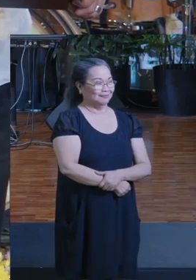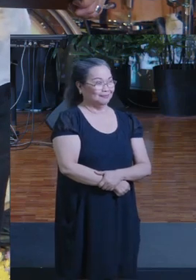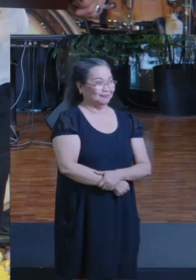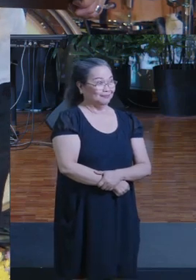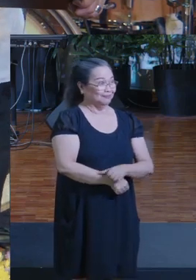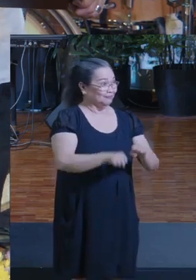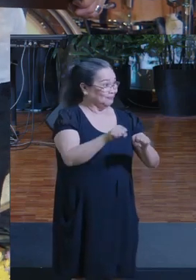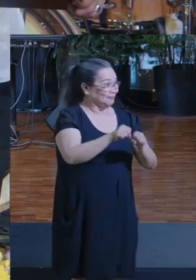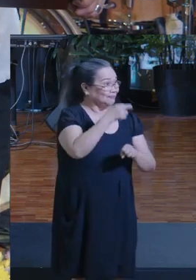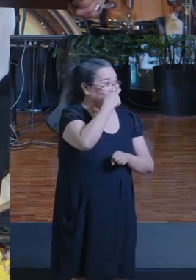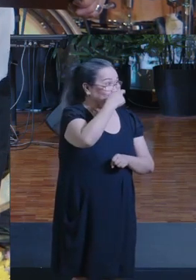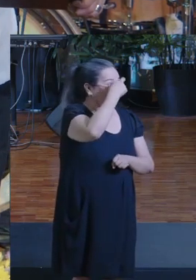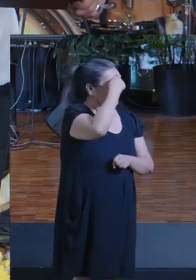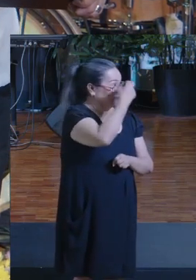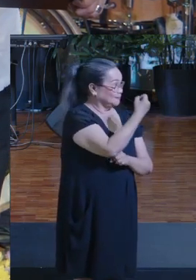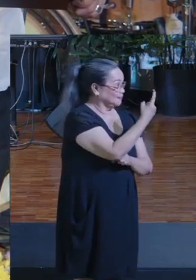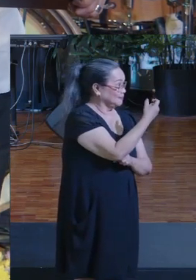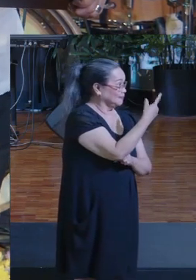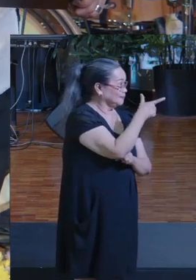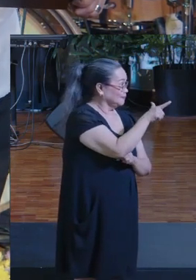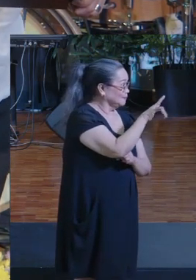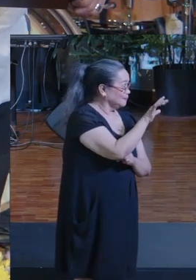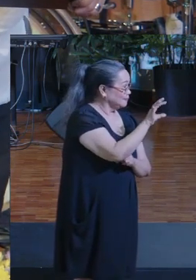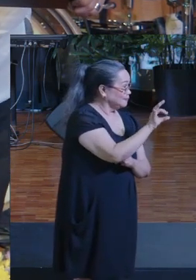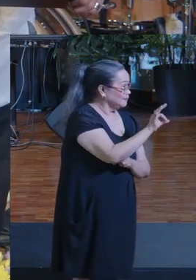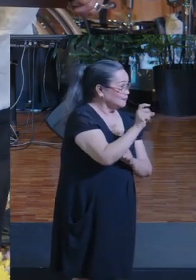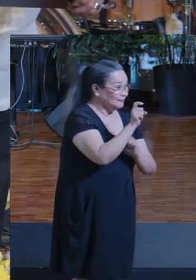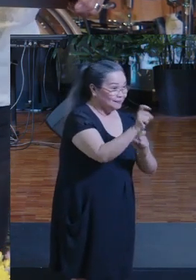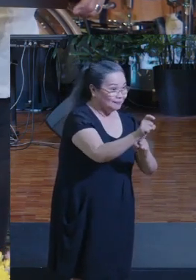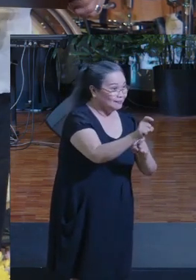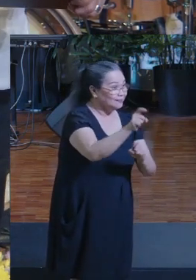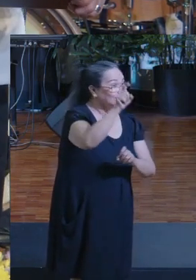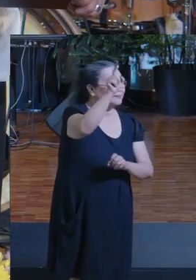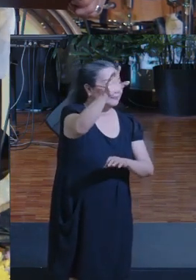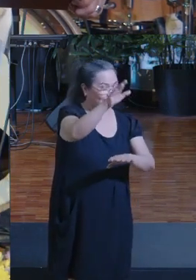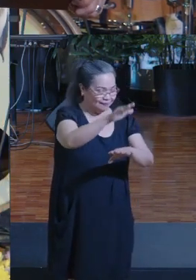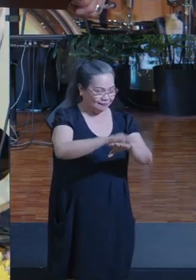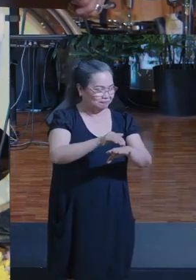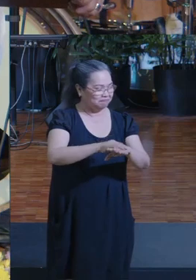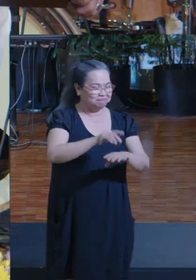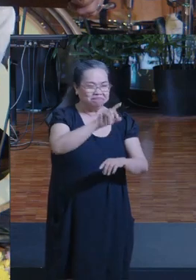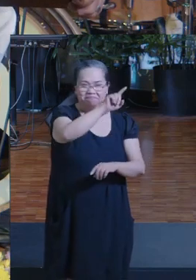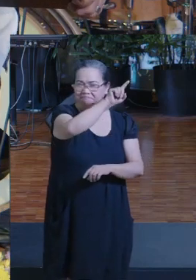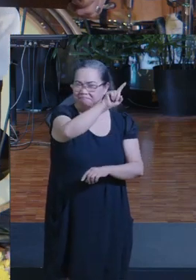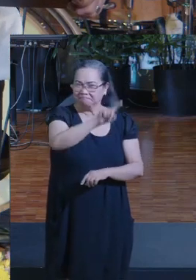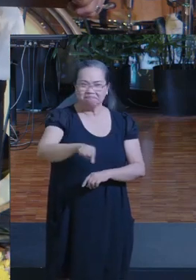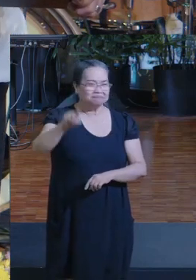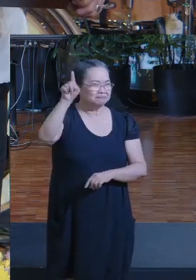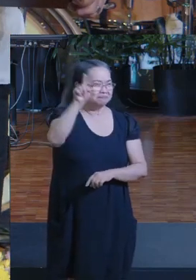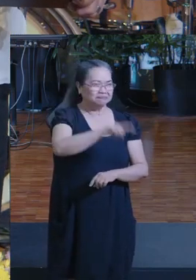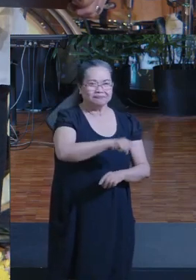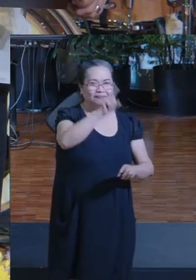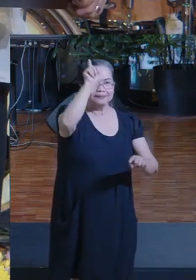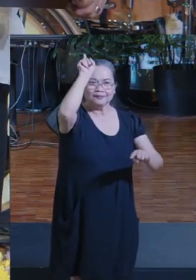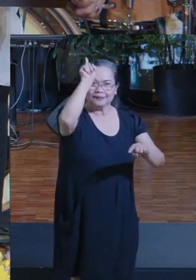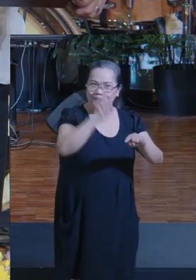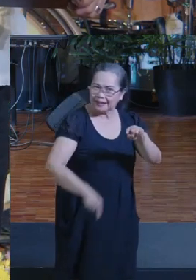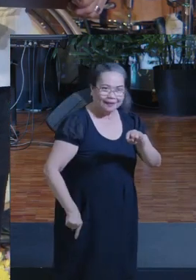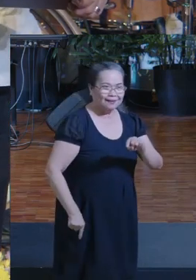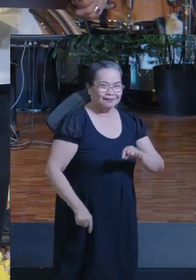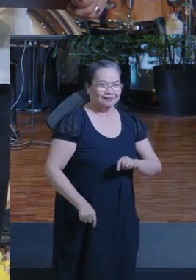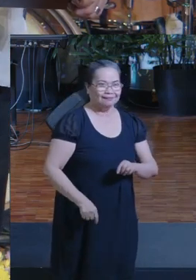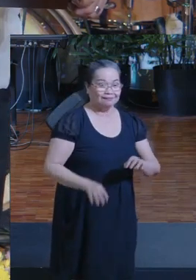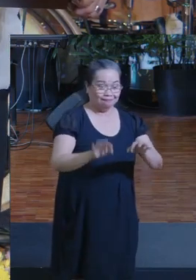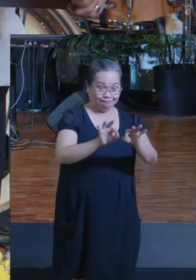ng Romans 11:29, for the gifts and the calling of God are irrevocable. Hindi nagbabago,